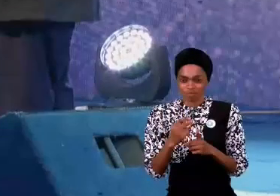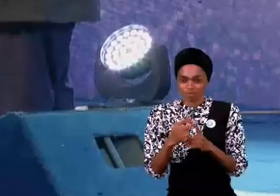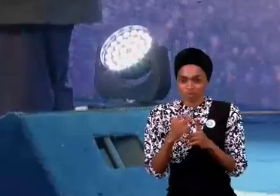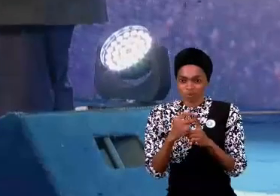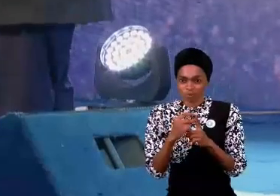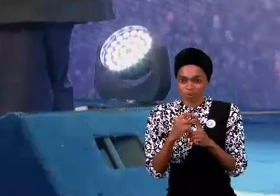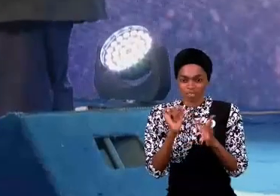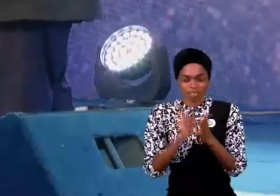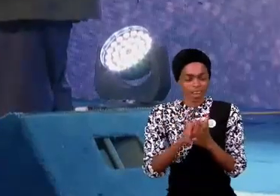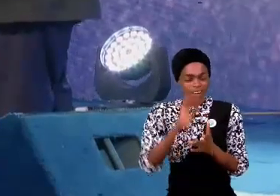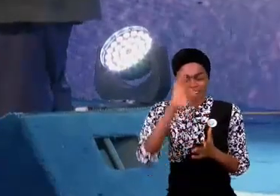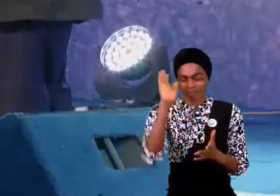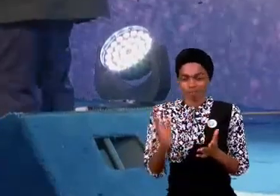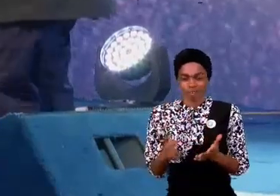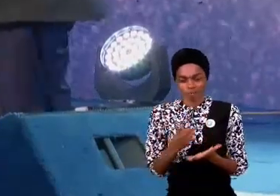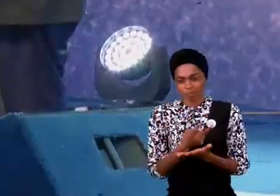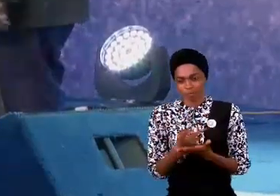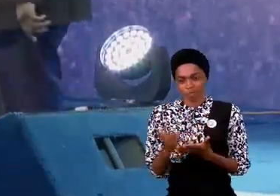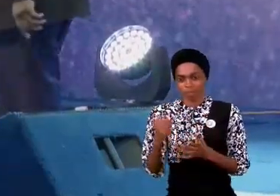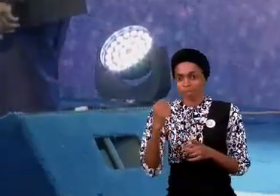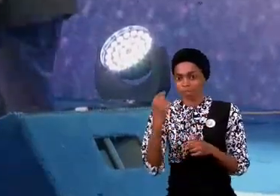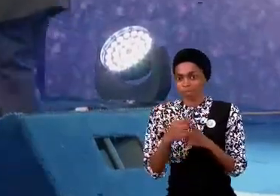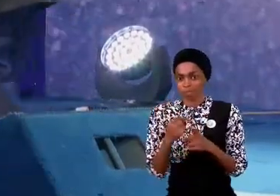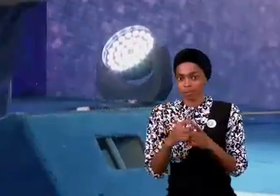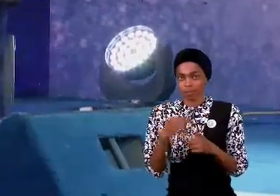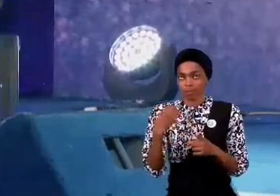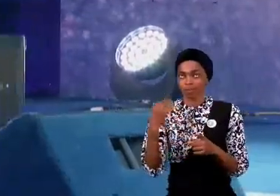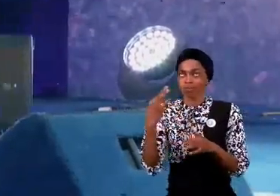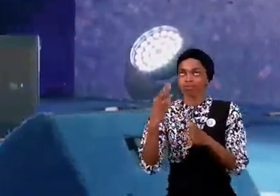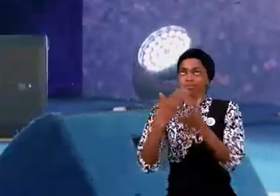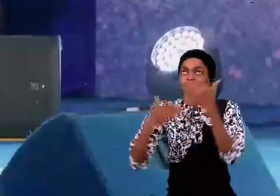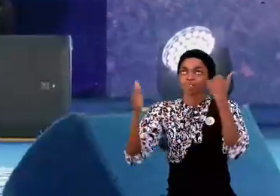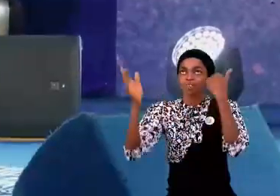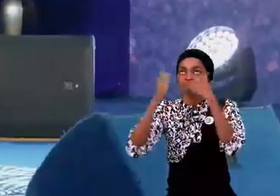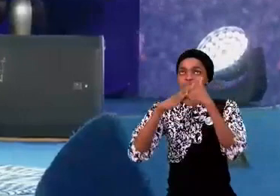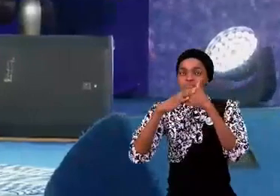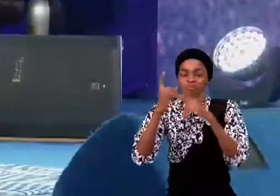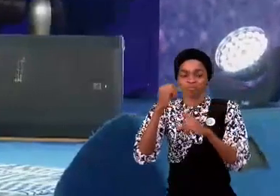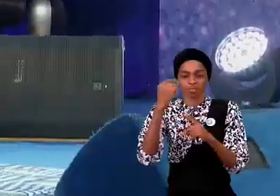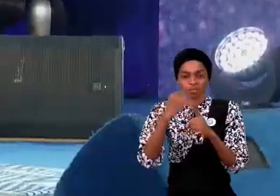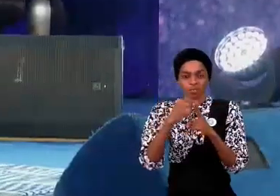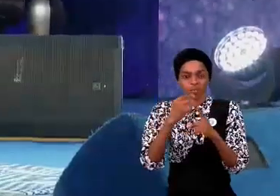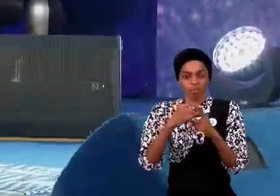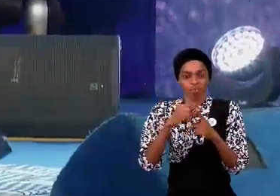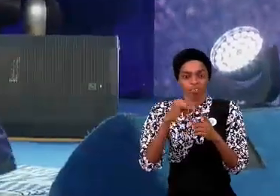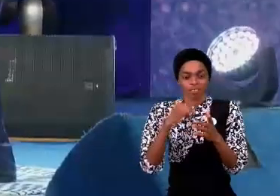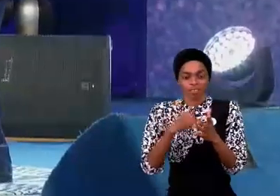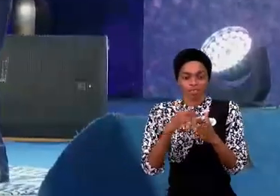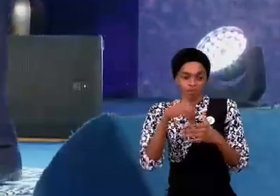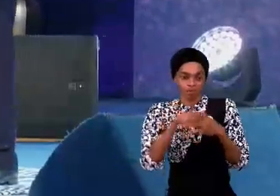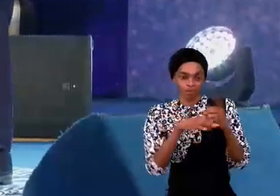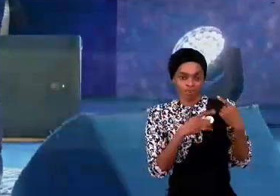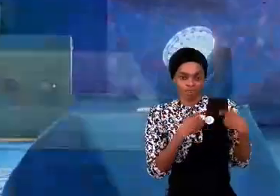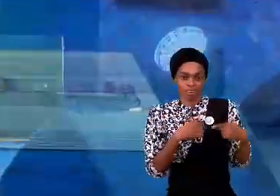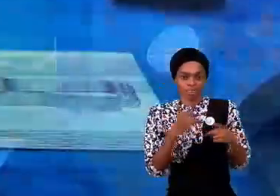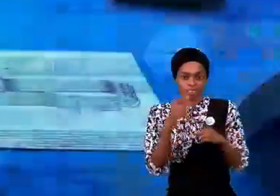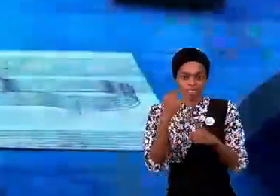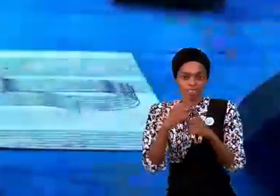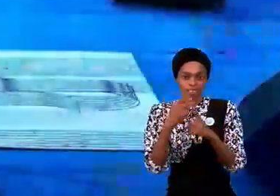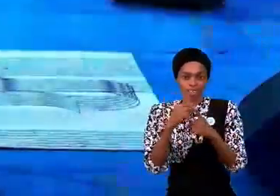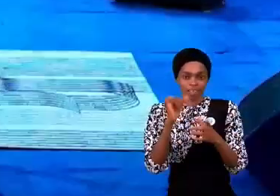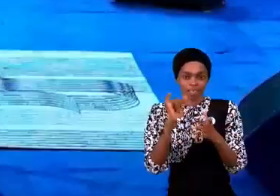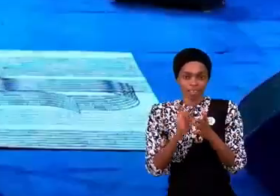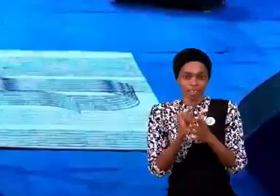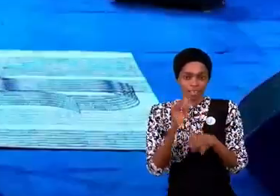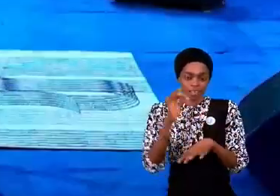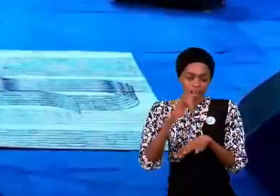the word that affects our body, the word that affects every area of our lives. Anywhere